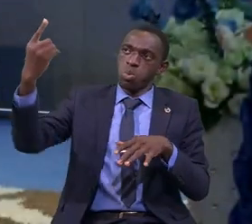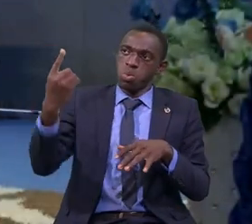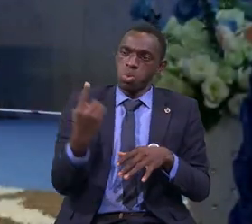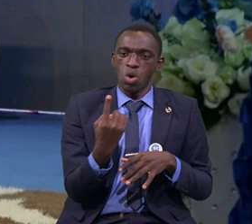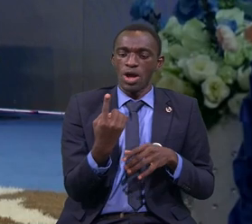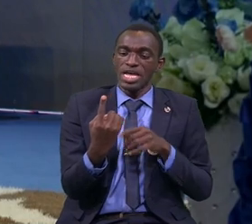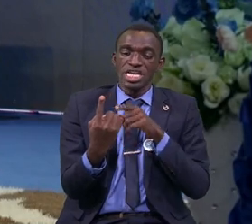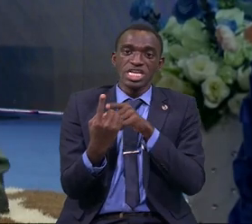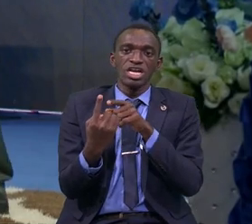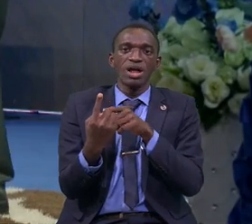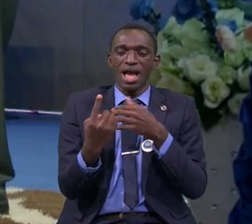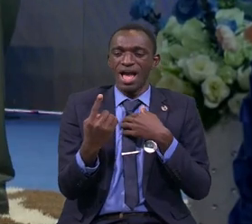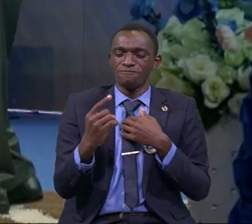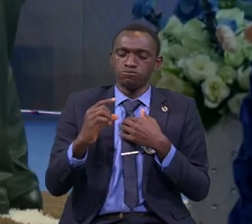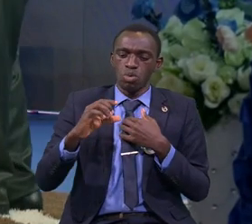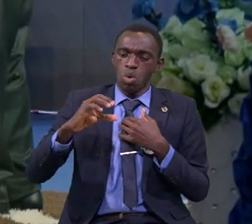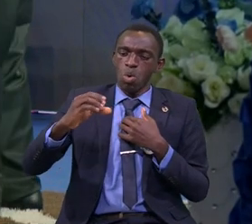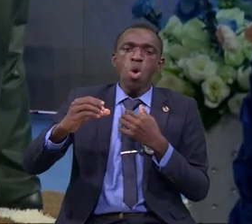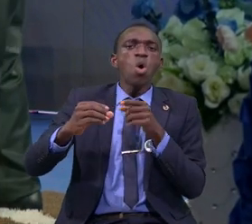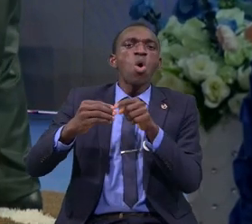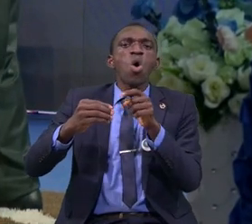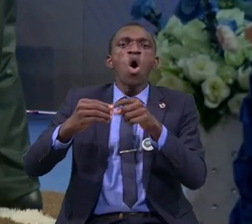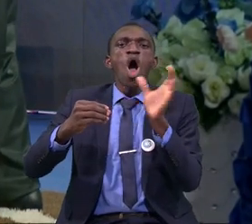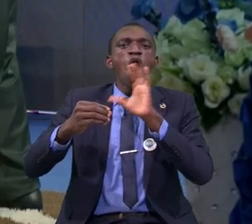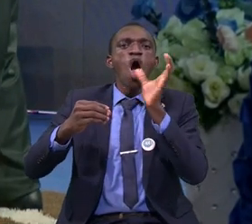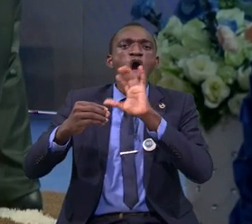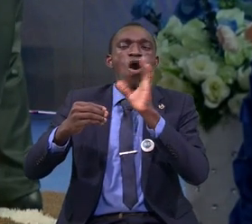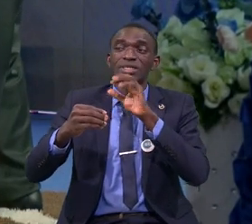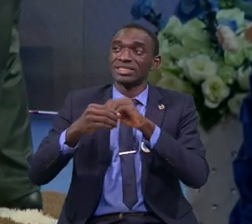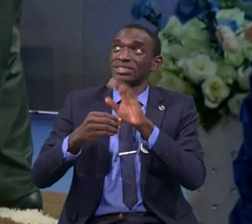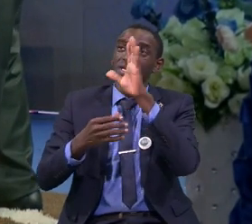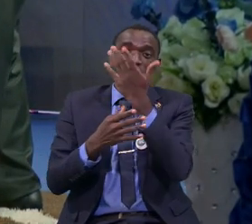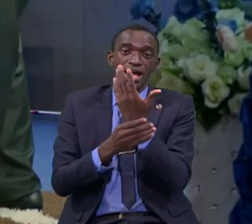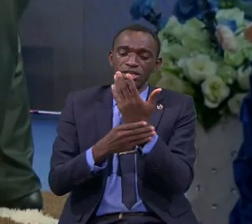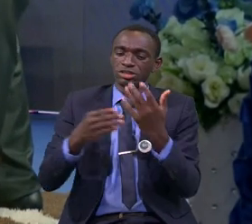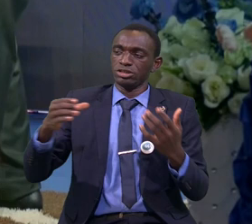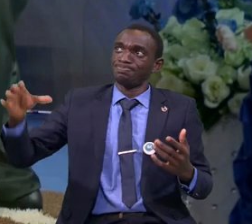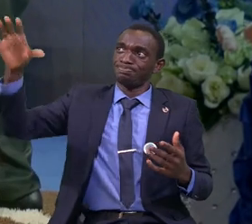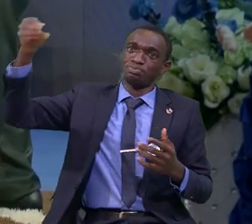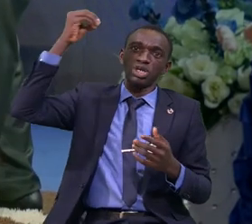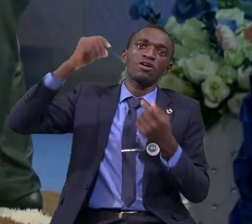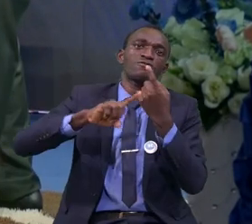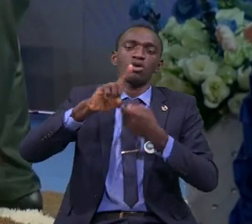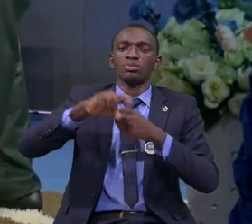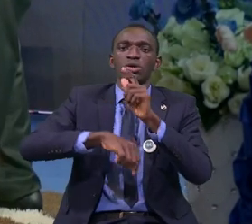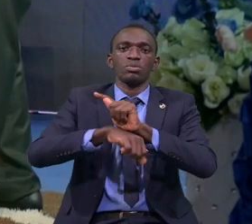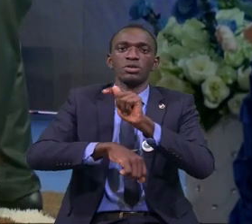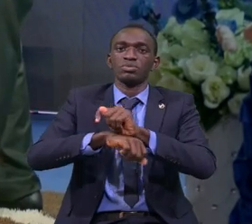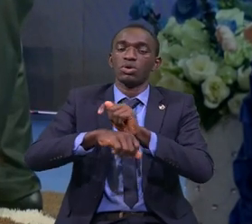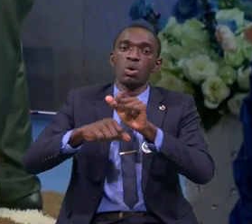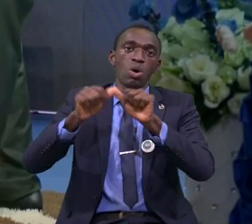coal in his hand, which he had taken with tongues from off the altar.